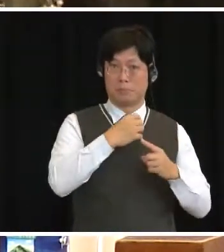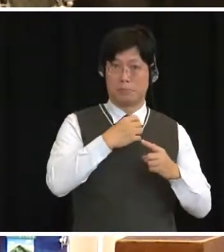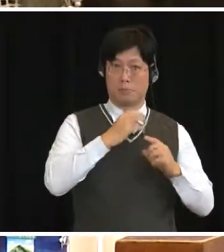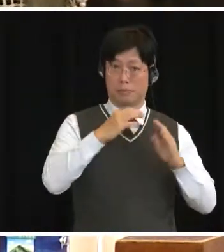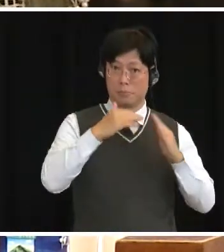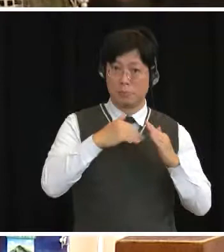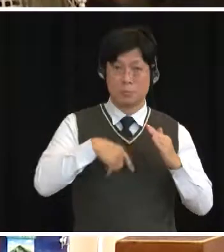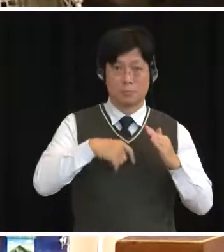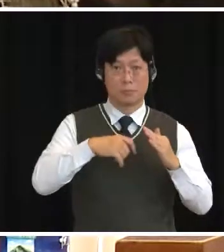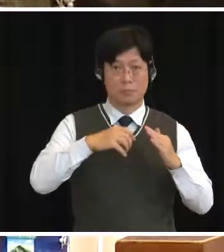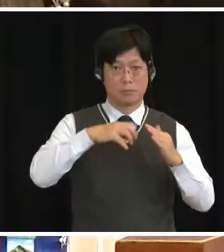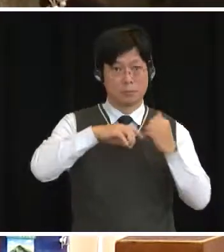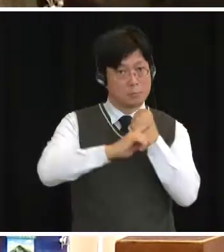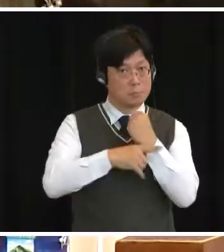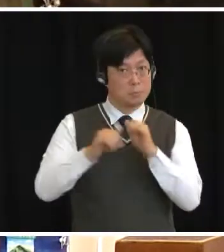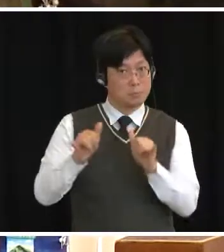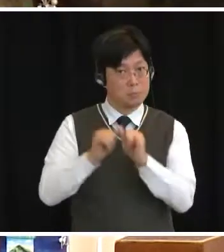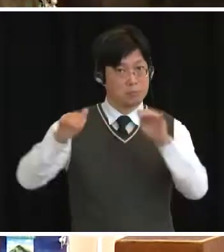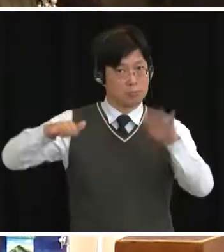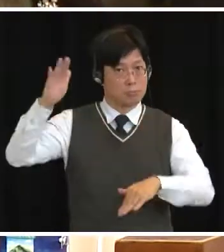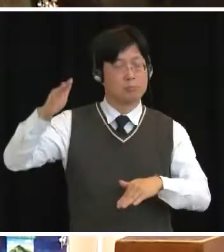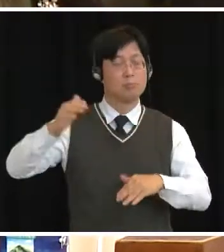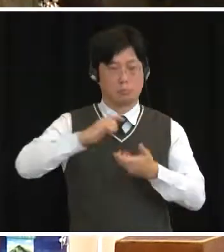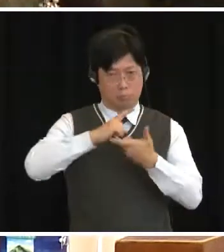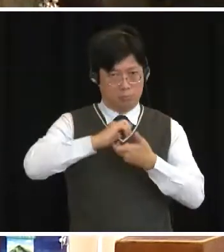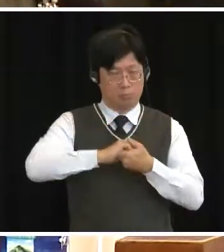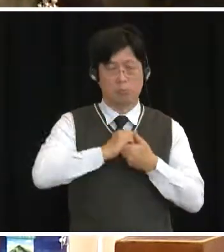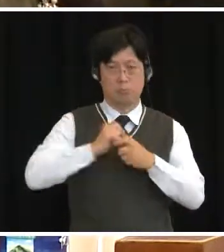the CRC definitely